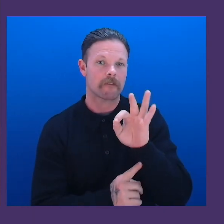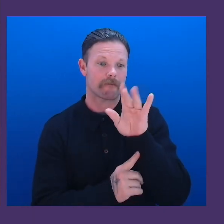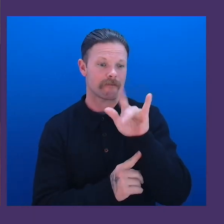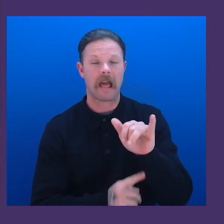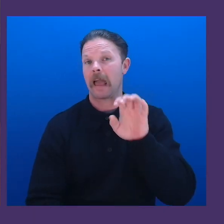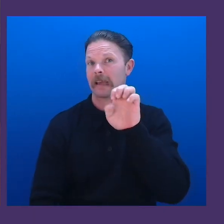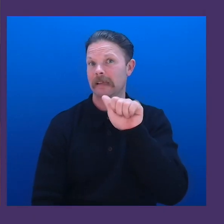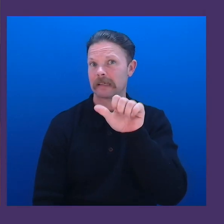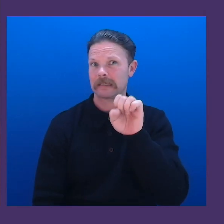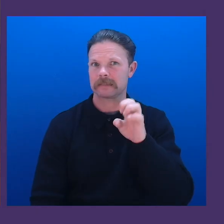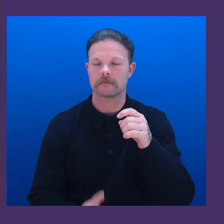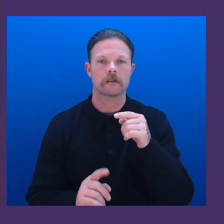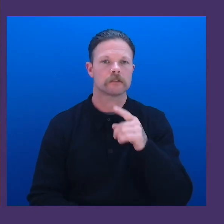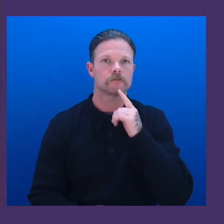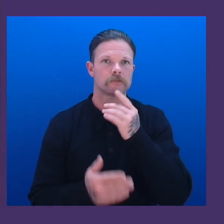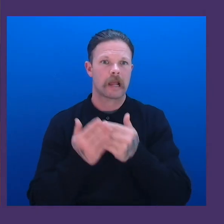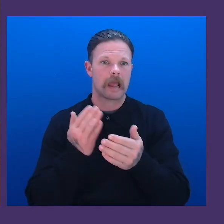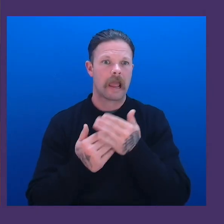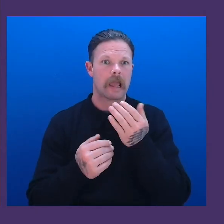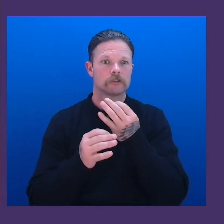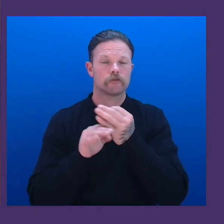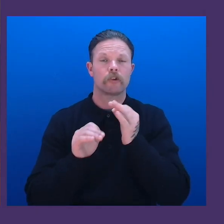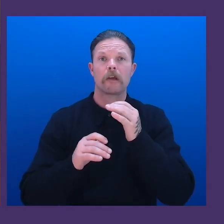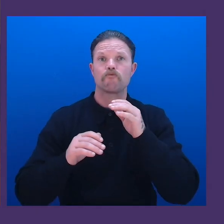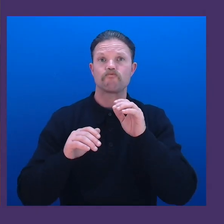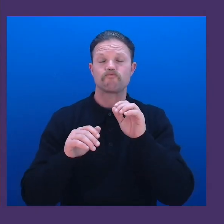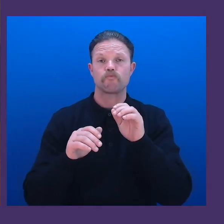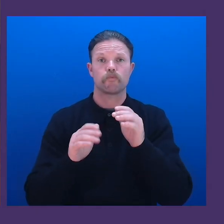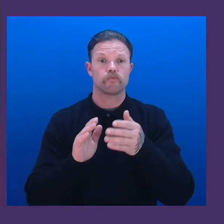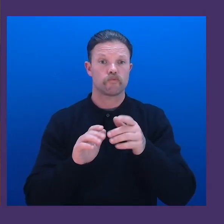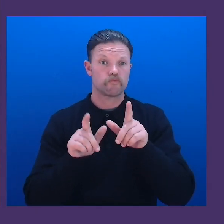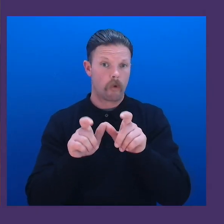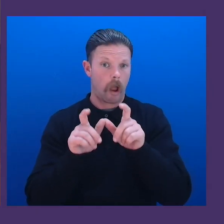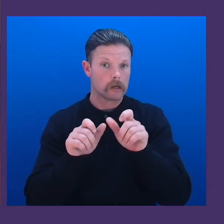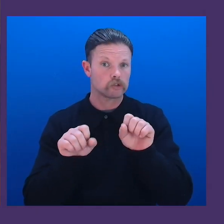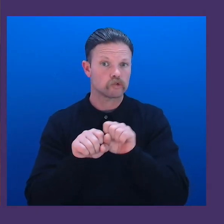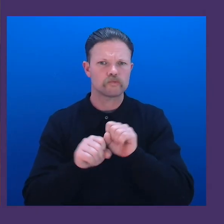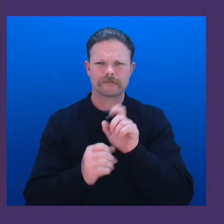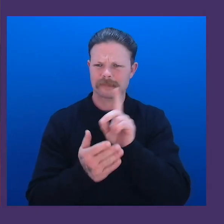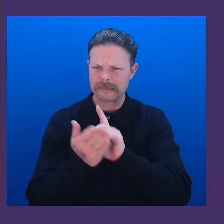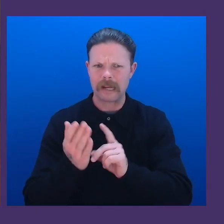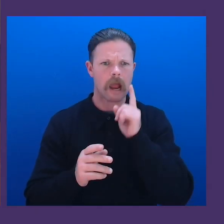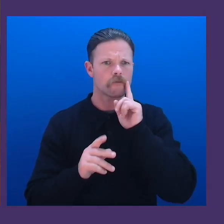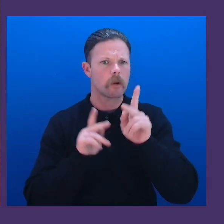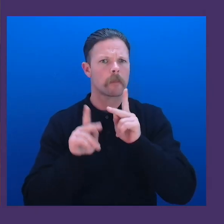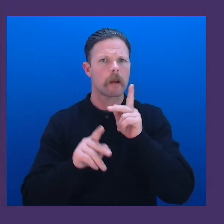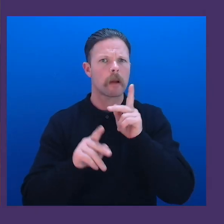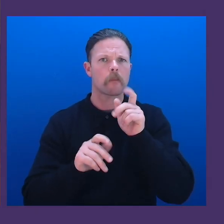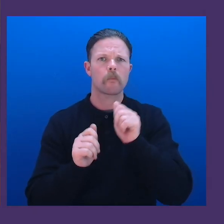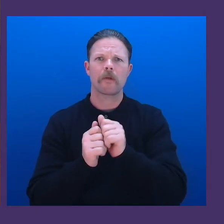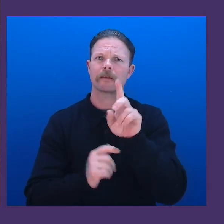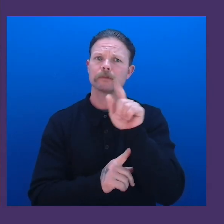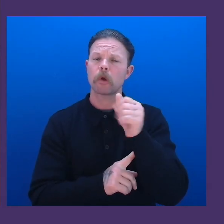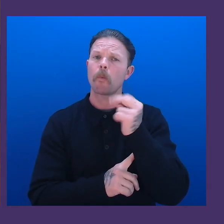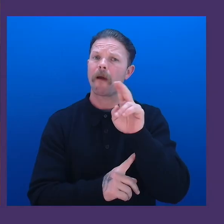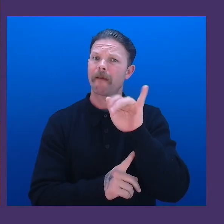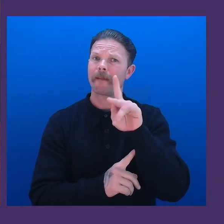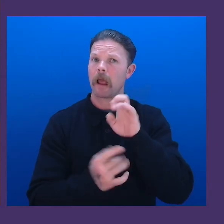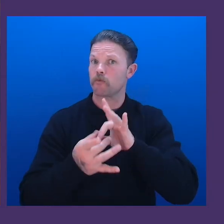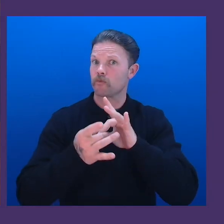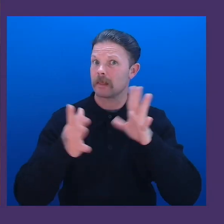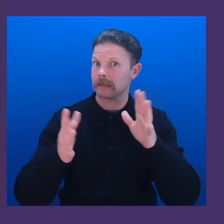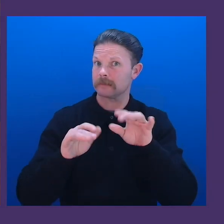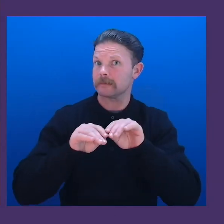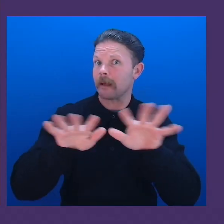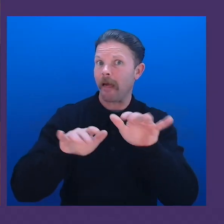is hands-free running shoes that were designed specifically for people with disabilities. And when Nike released this, the